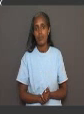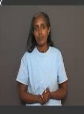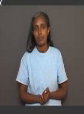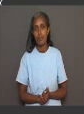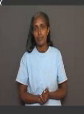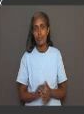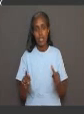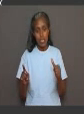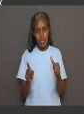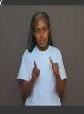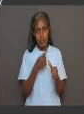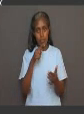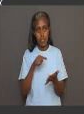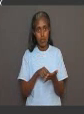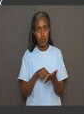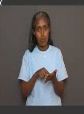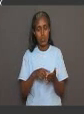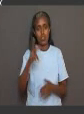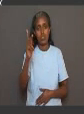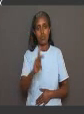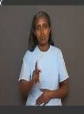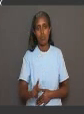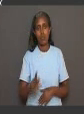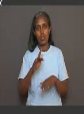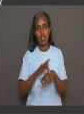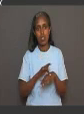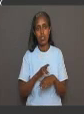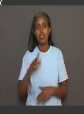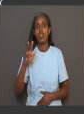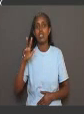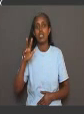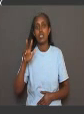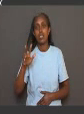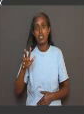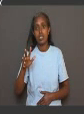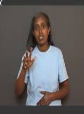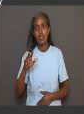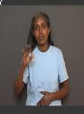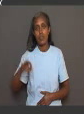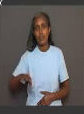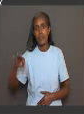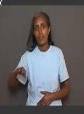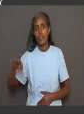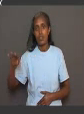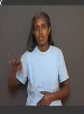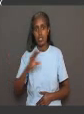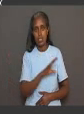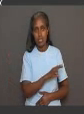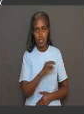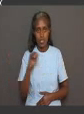The first point is plotted at 3 for frequency